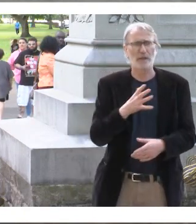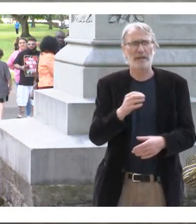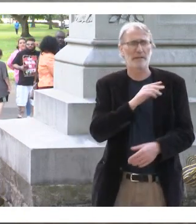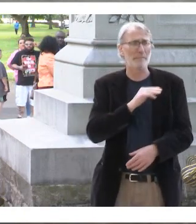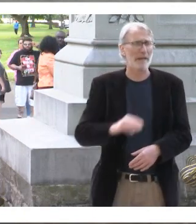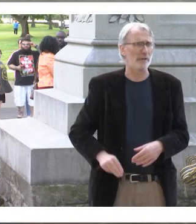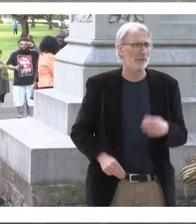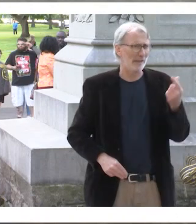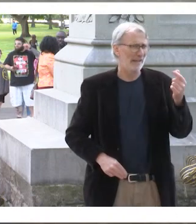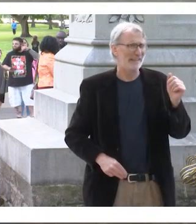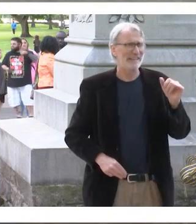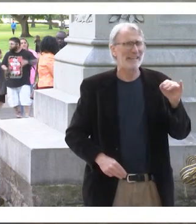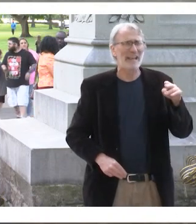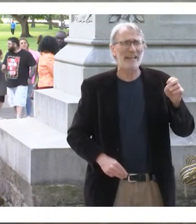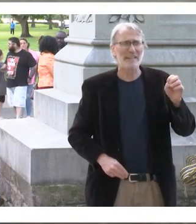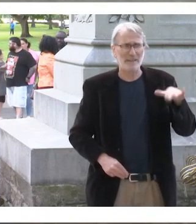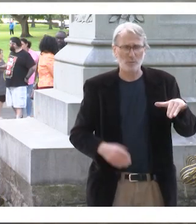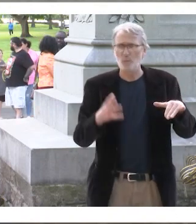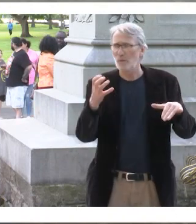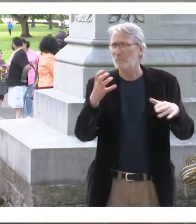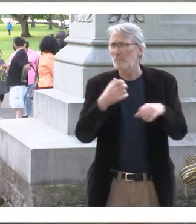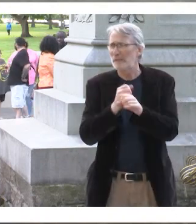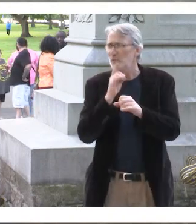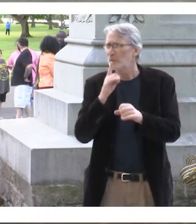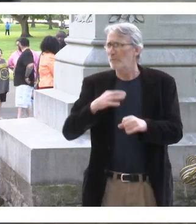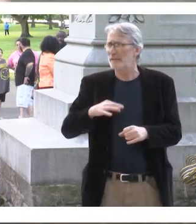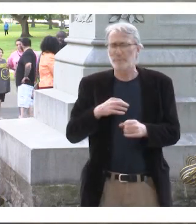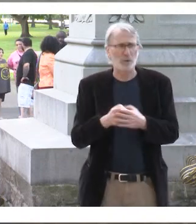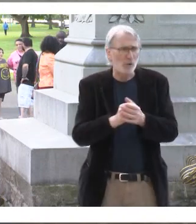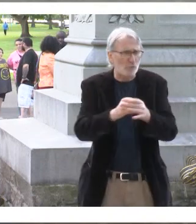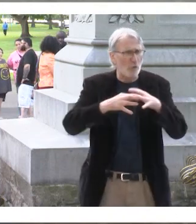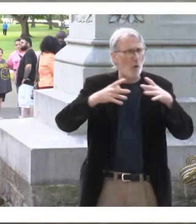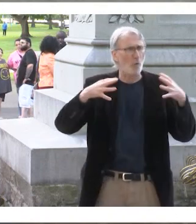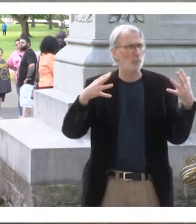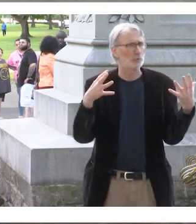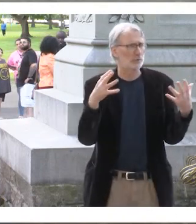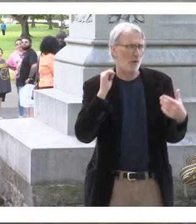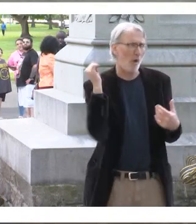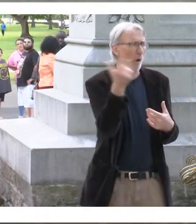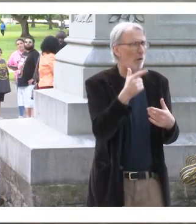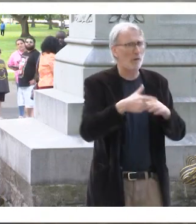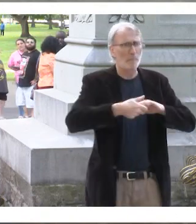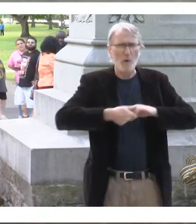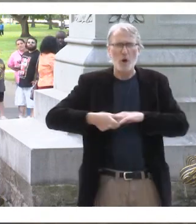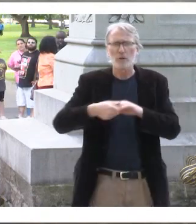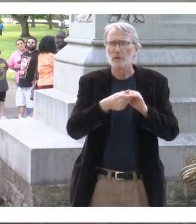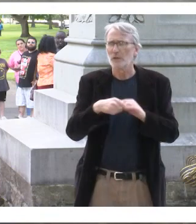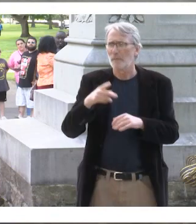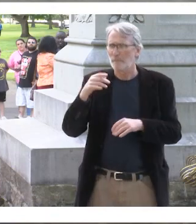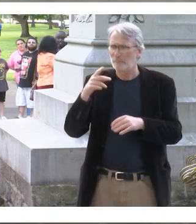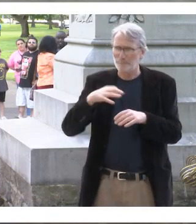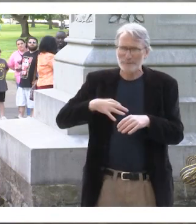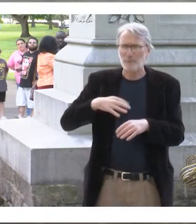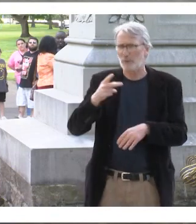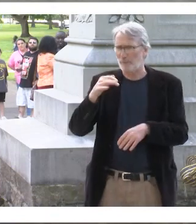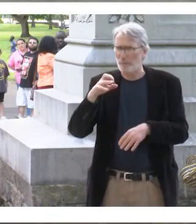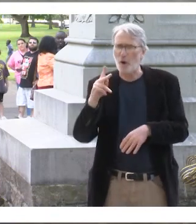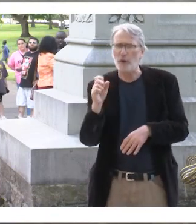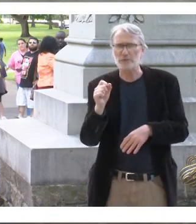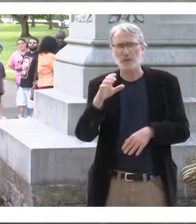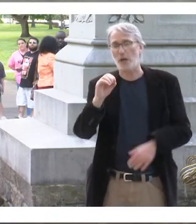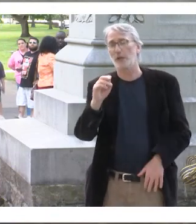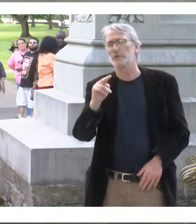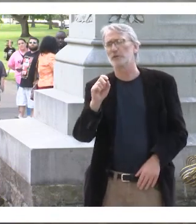administration, Mayor Gainey, we want to make sure Pittsburgh grows. All of our partners here, Duquesne Light, Pittsburgh Parks Conservancy,